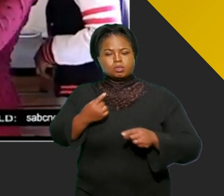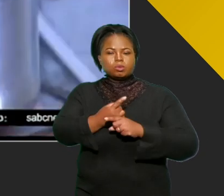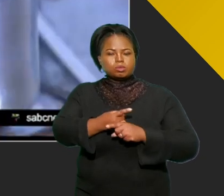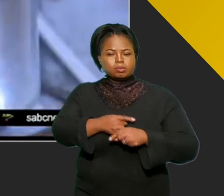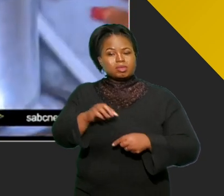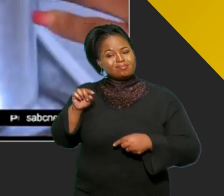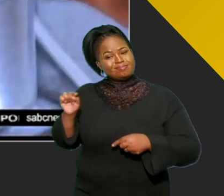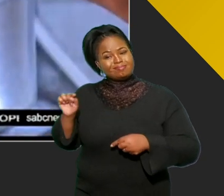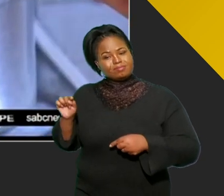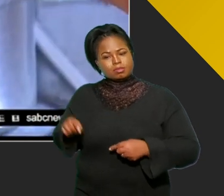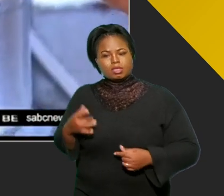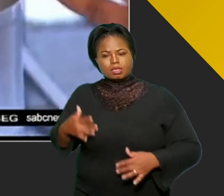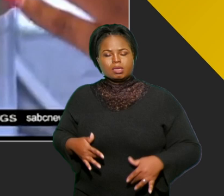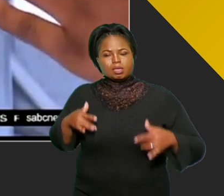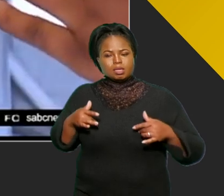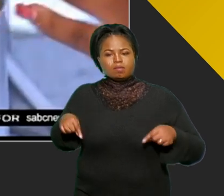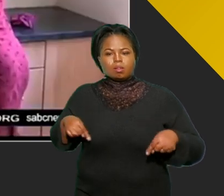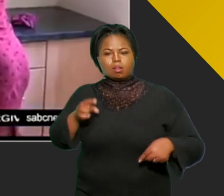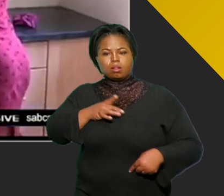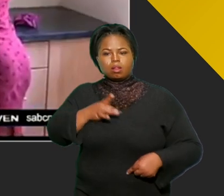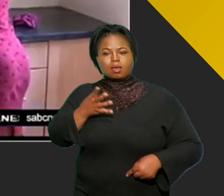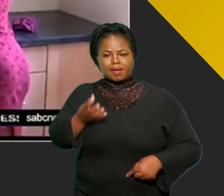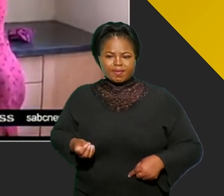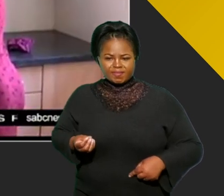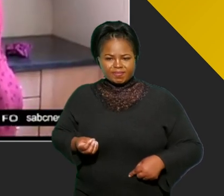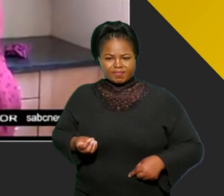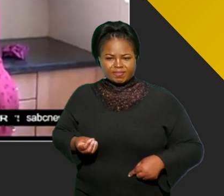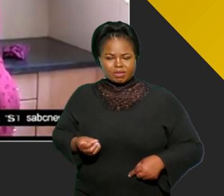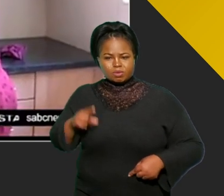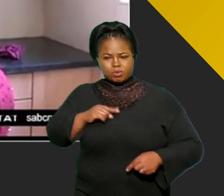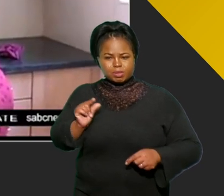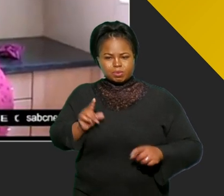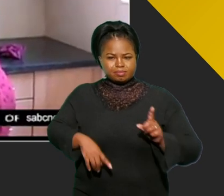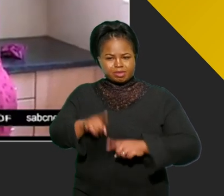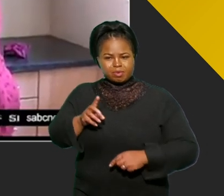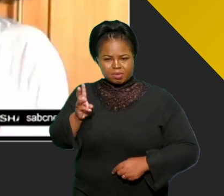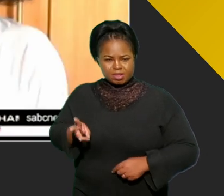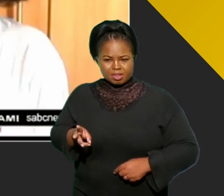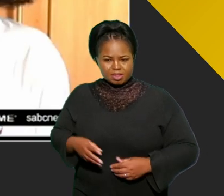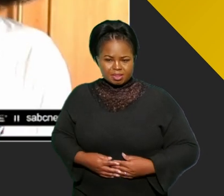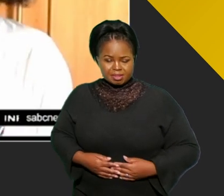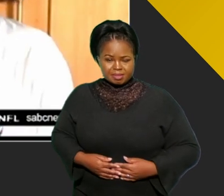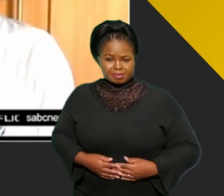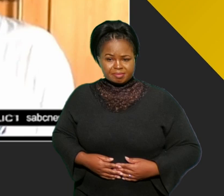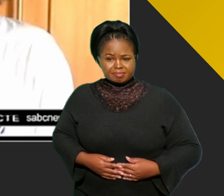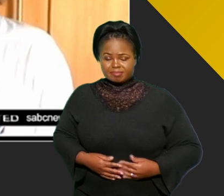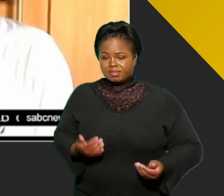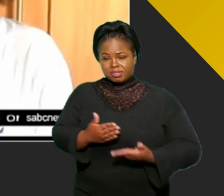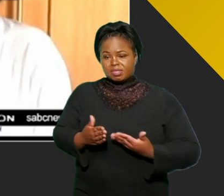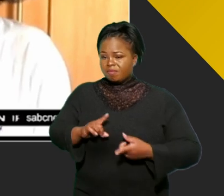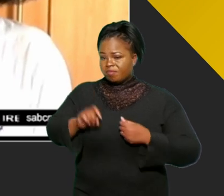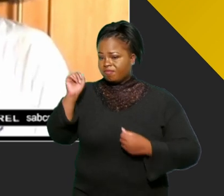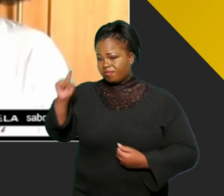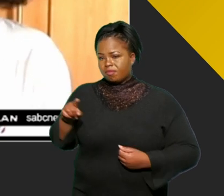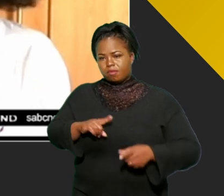accommodations, but they live in fear, as they could be evicted at any time. Some of us are from far away,